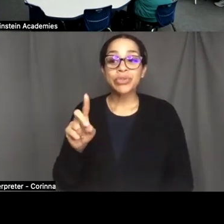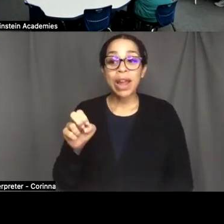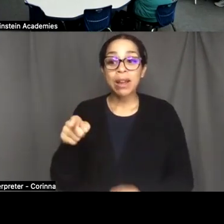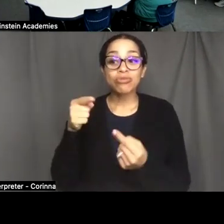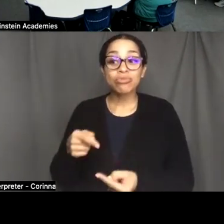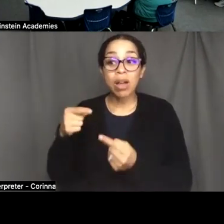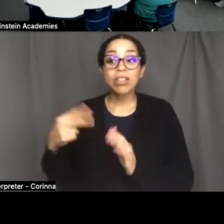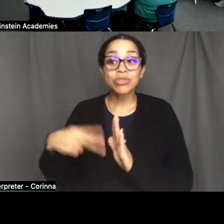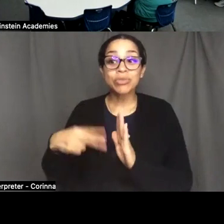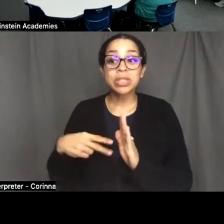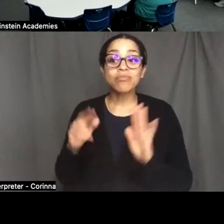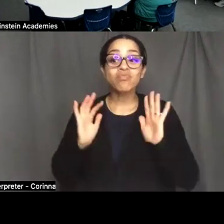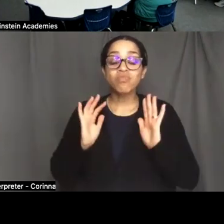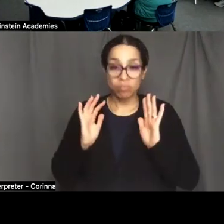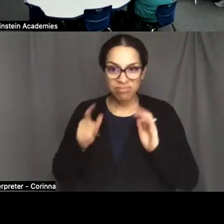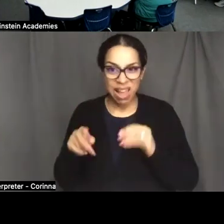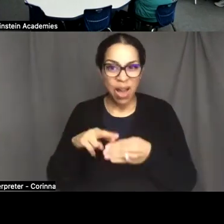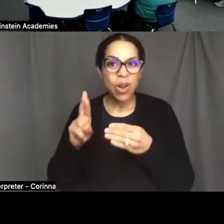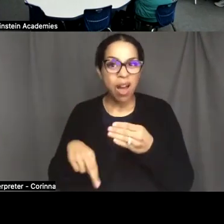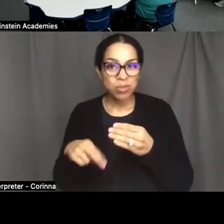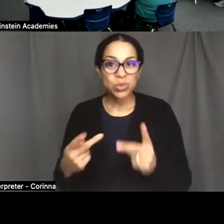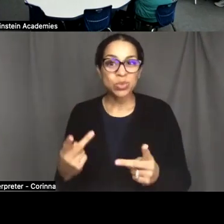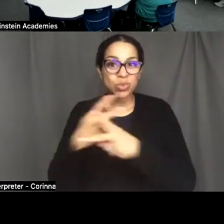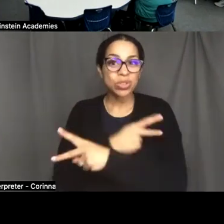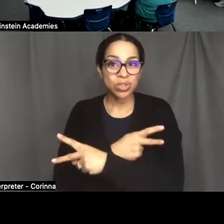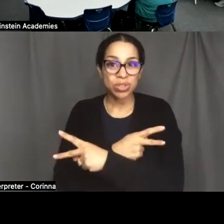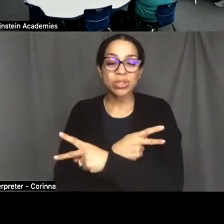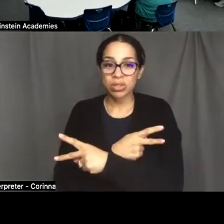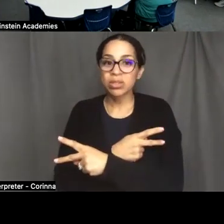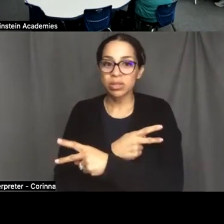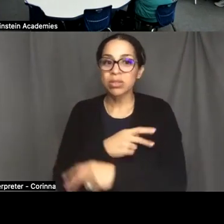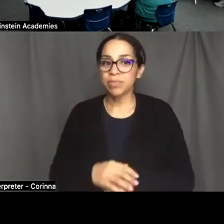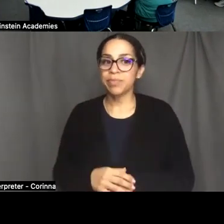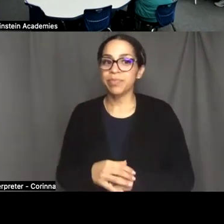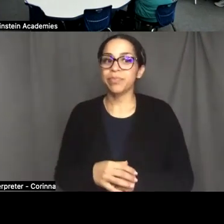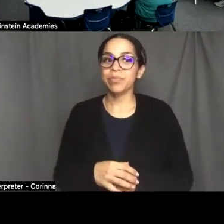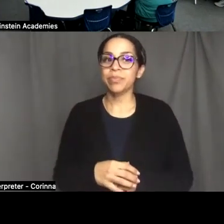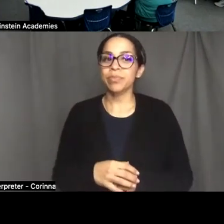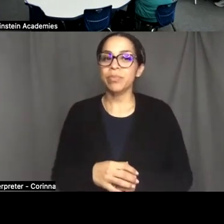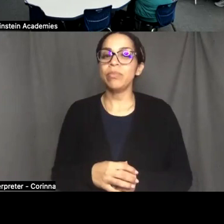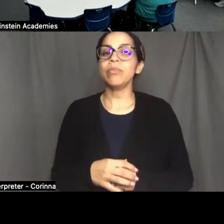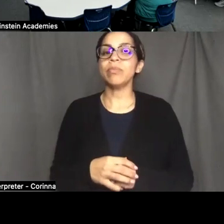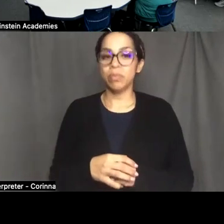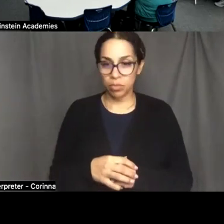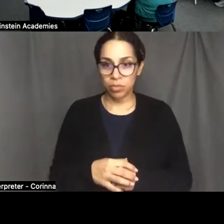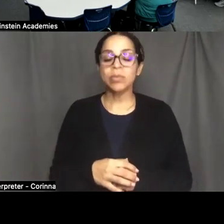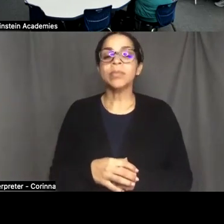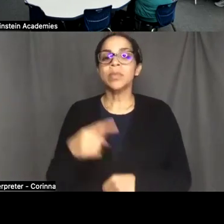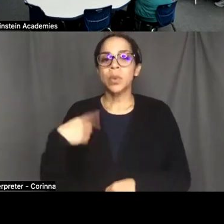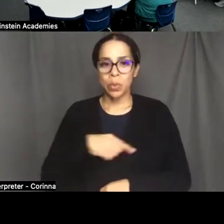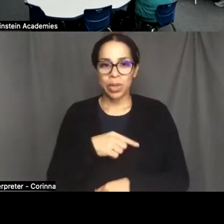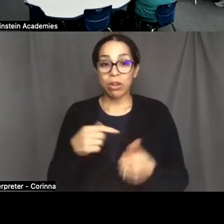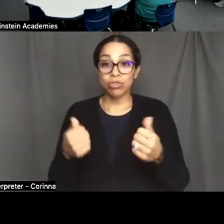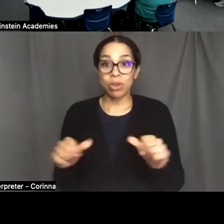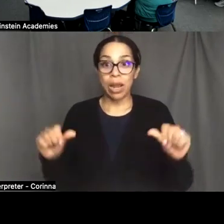are significantly worse. It's really hard to get them to catch up. So what we're trying to work on at our school right